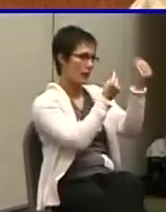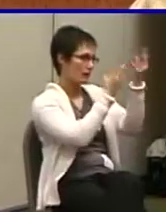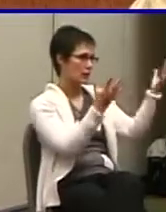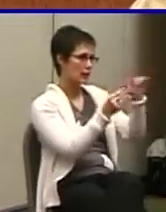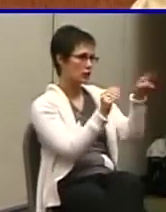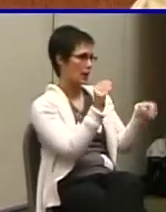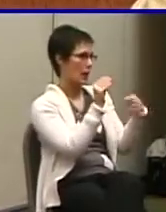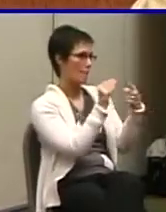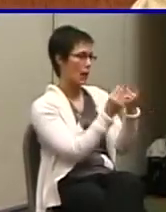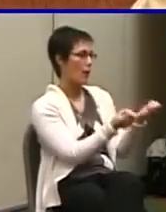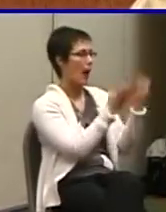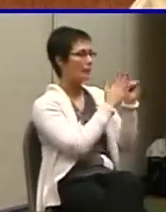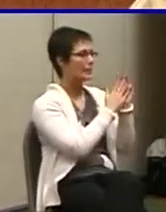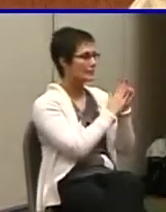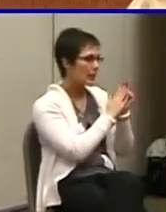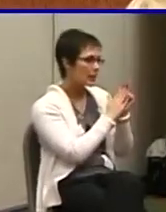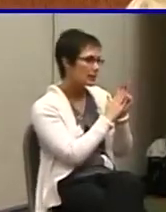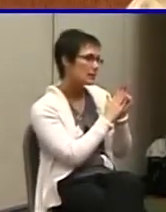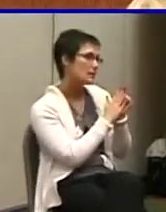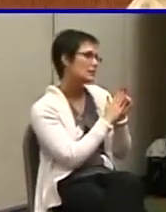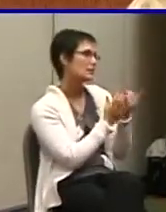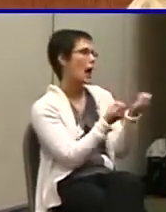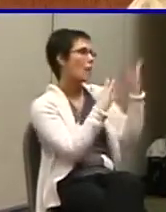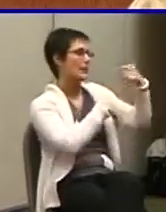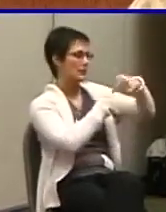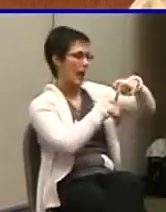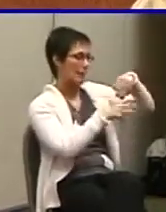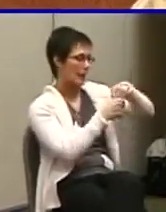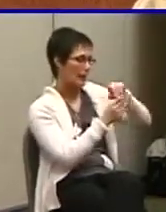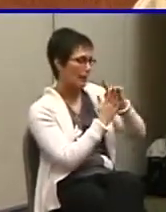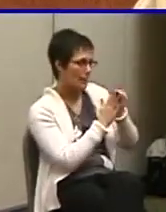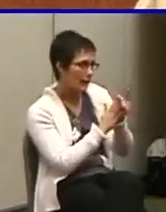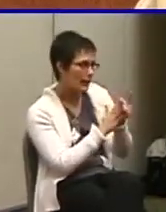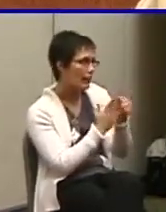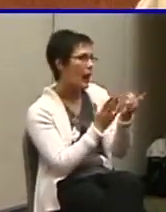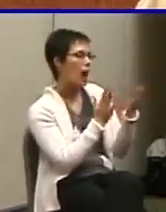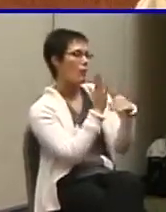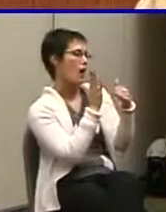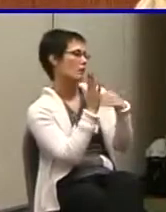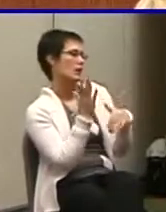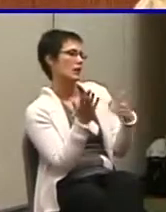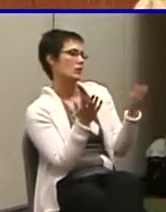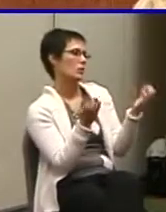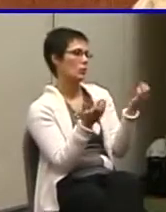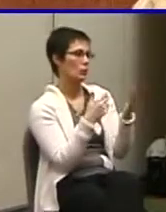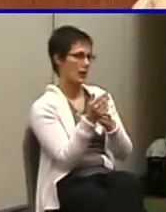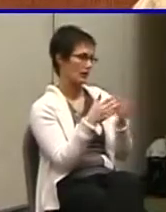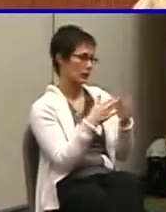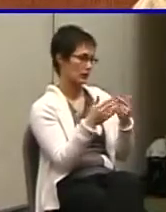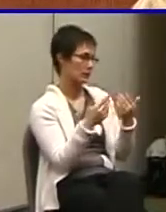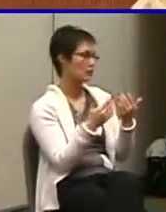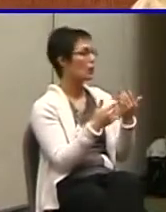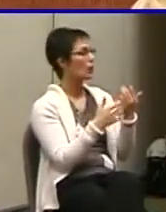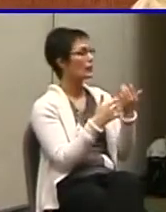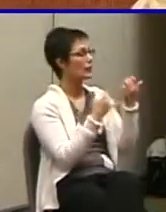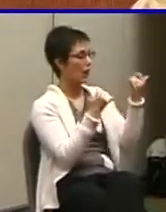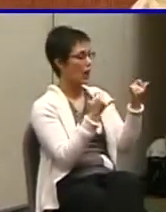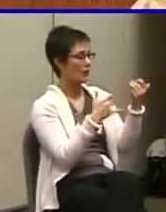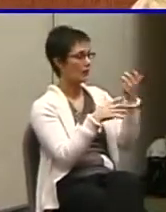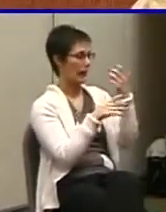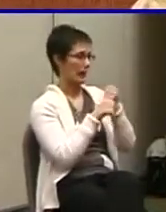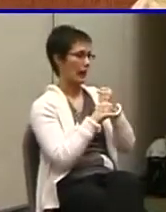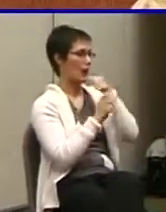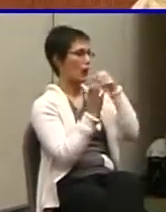how long, how many seconds, how many times in a minute does the child do that. And by then getting the note every time, there's